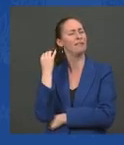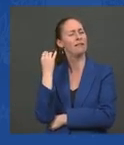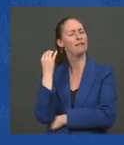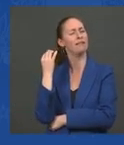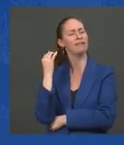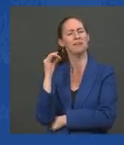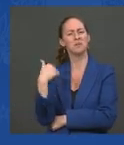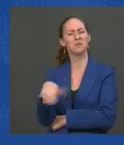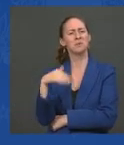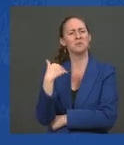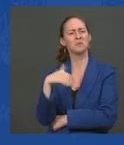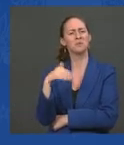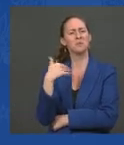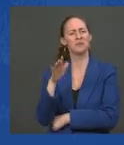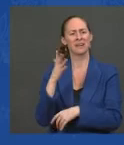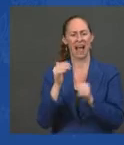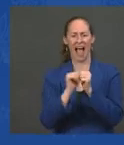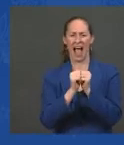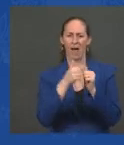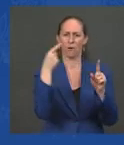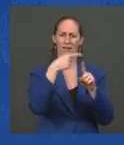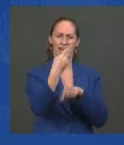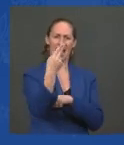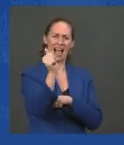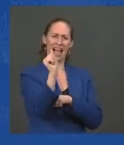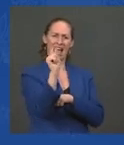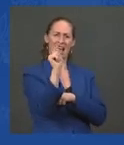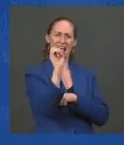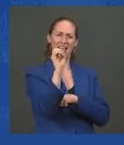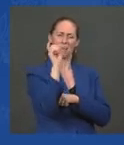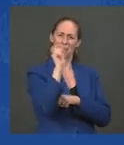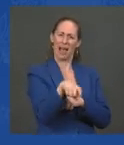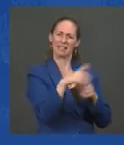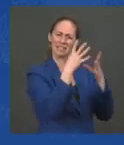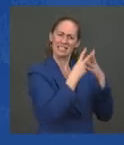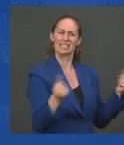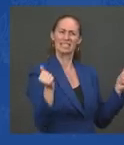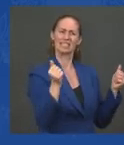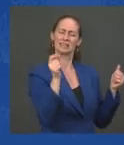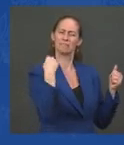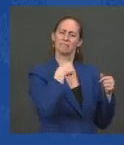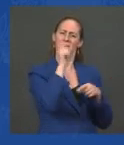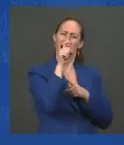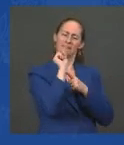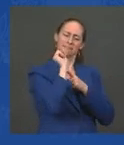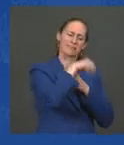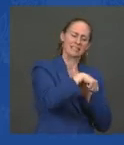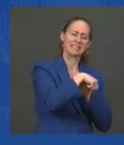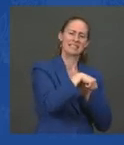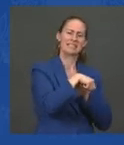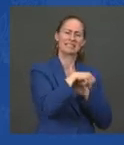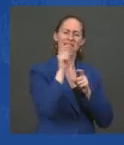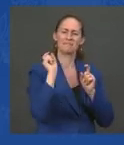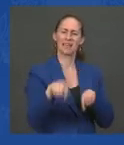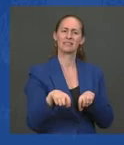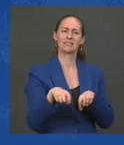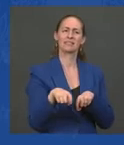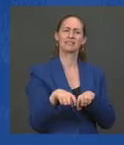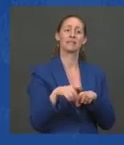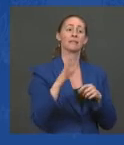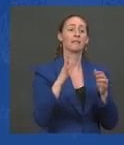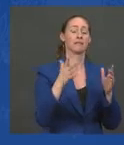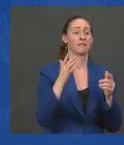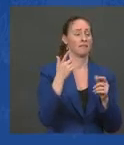But we could actually defeat hate. But the most un-American thing that any of us